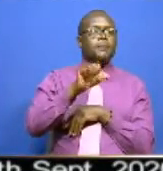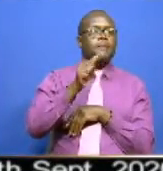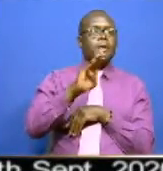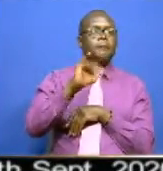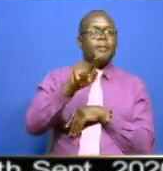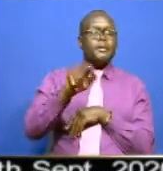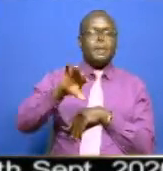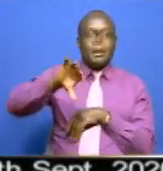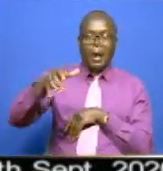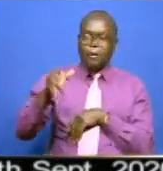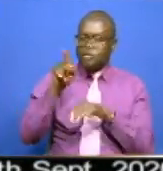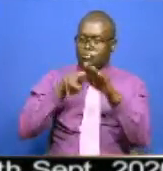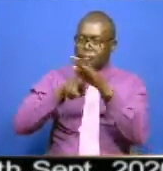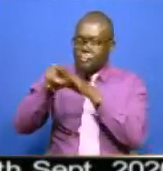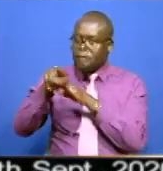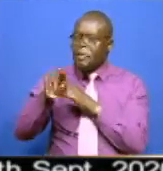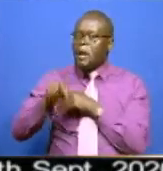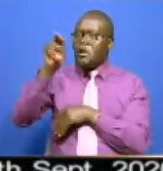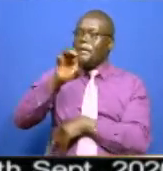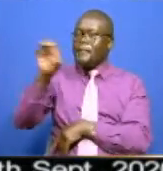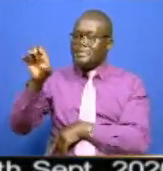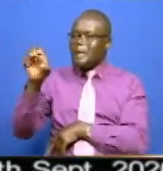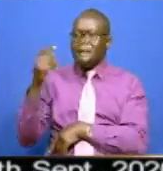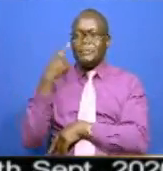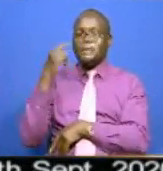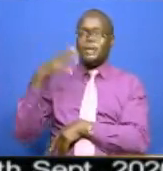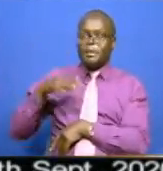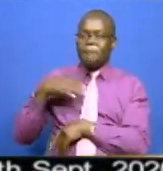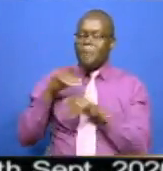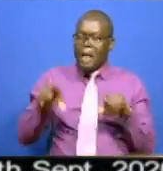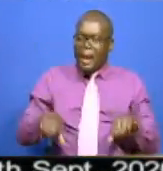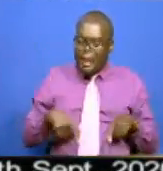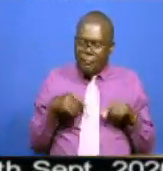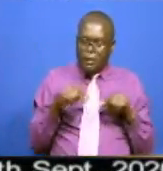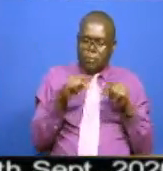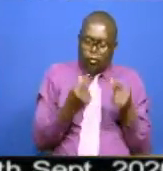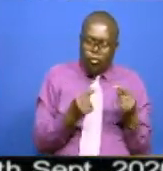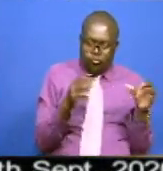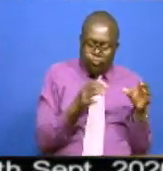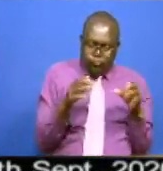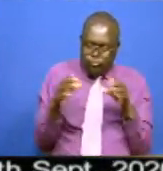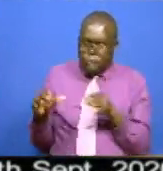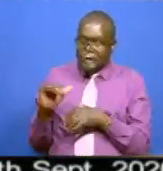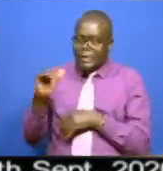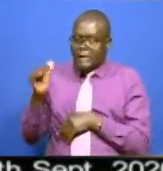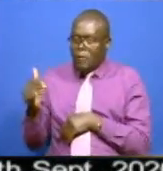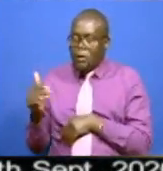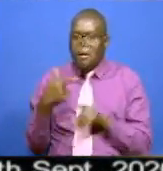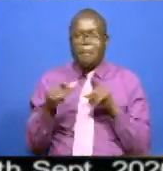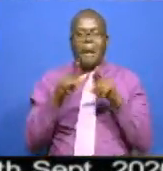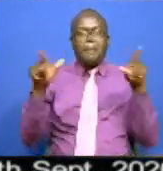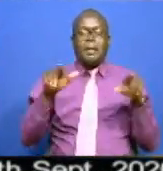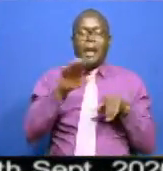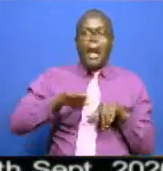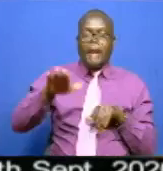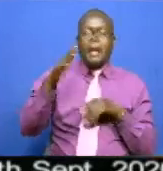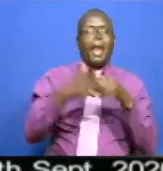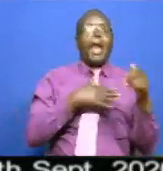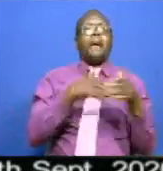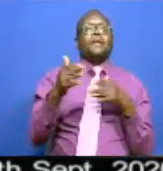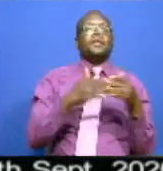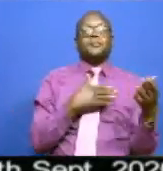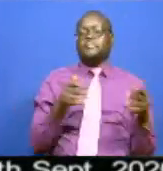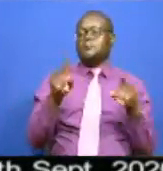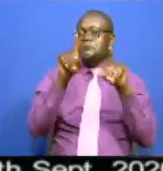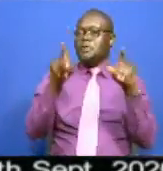you walk in Marsabit County, you probably find that people just reside in small towns, and the larger areas are empty. So my